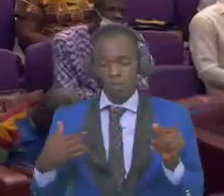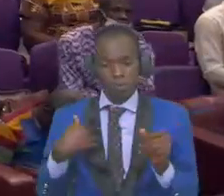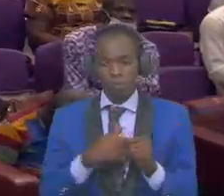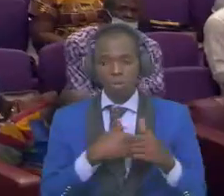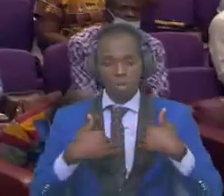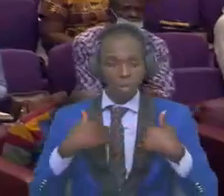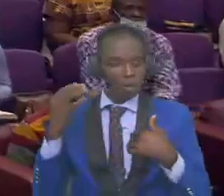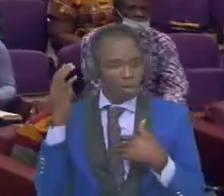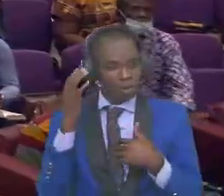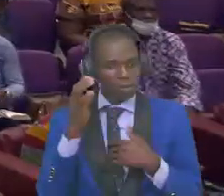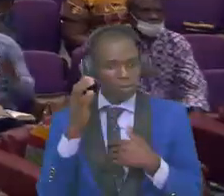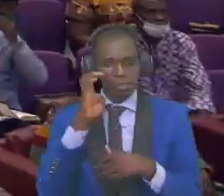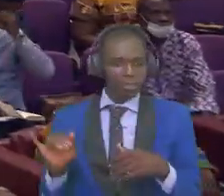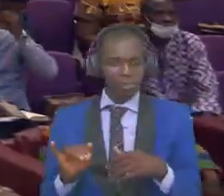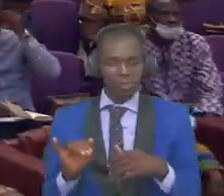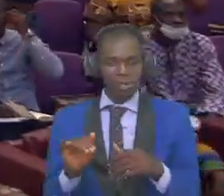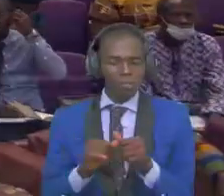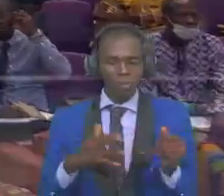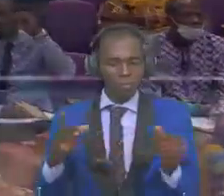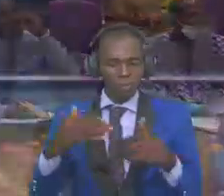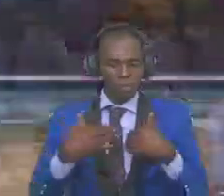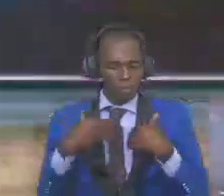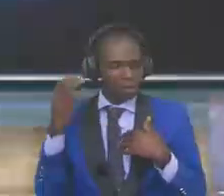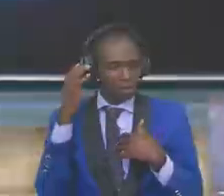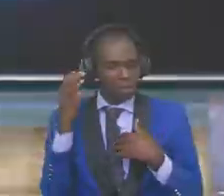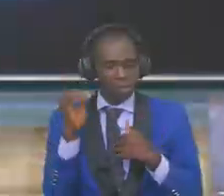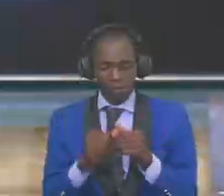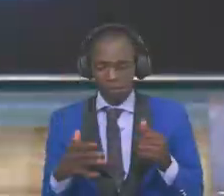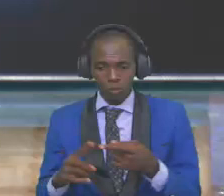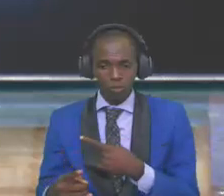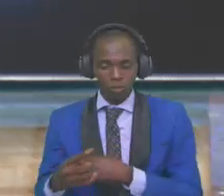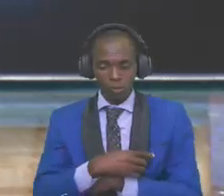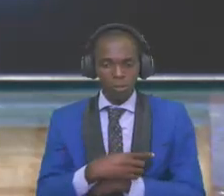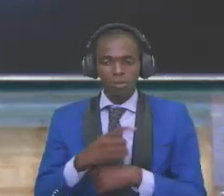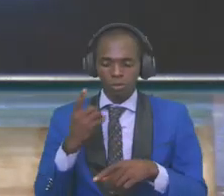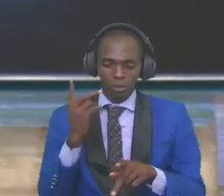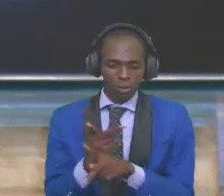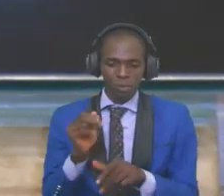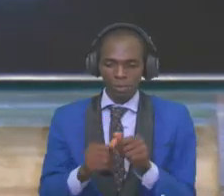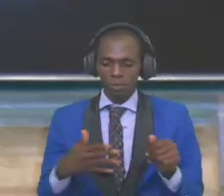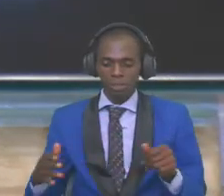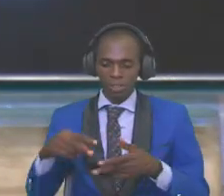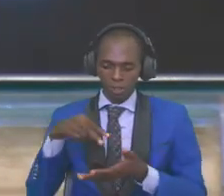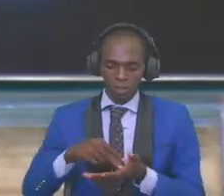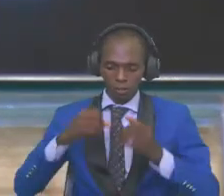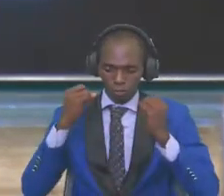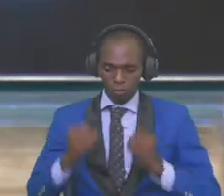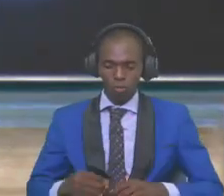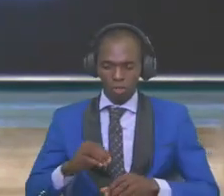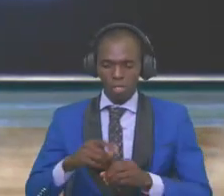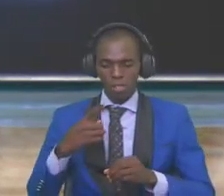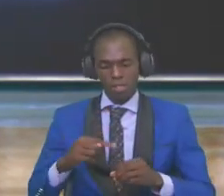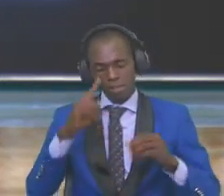today, internalize everything, personalize everything, stand fast in the faith, quit you